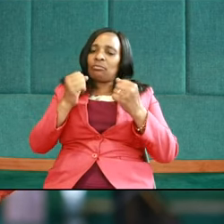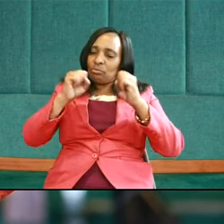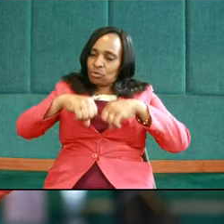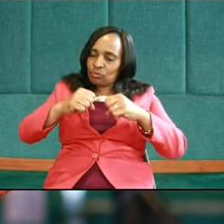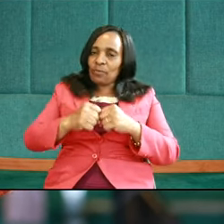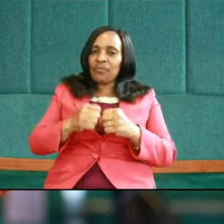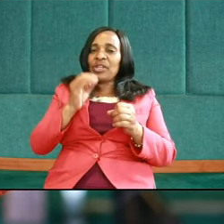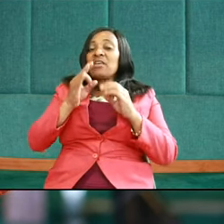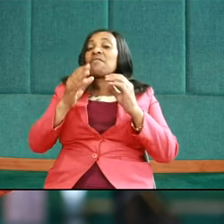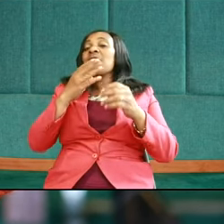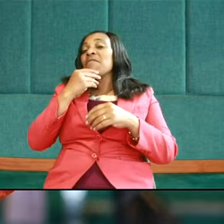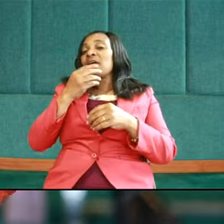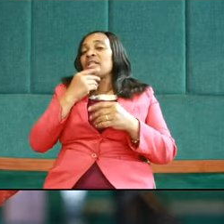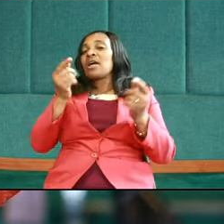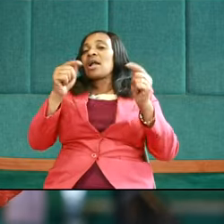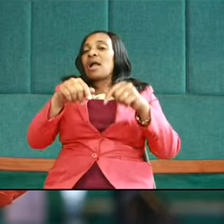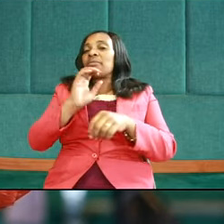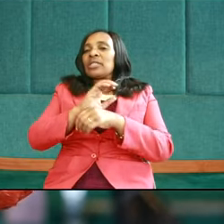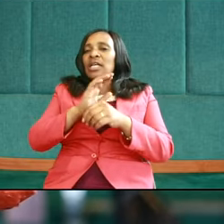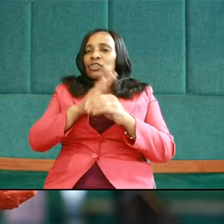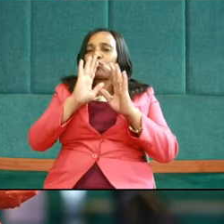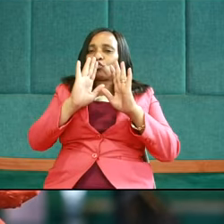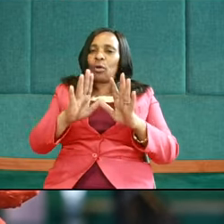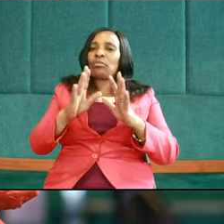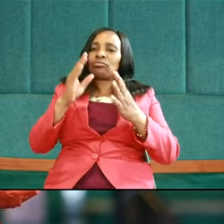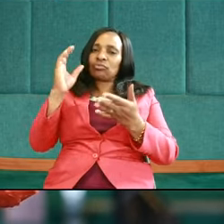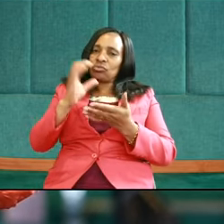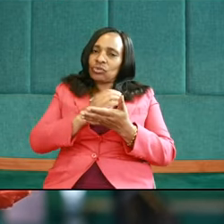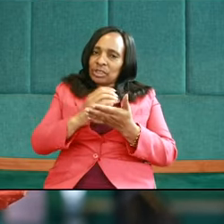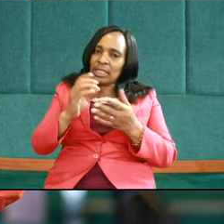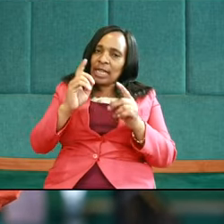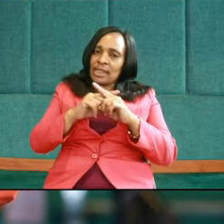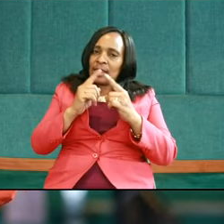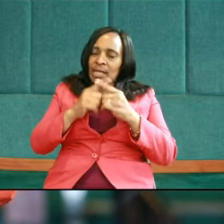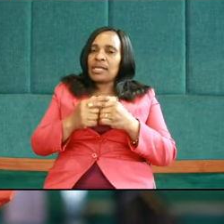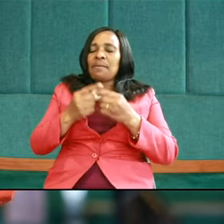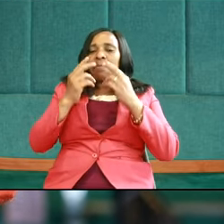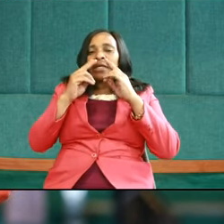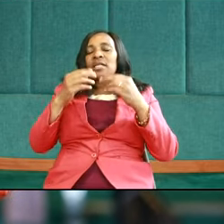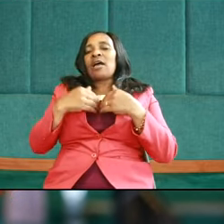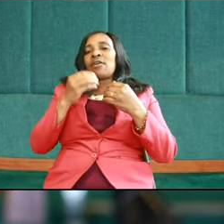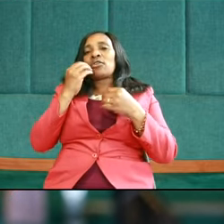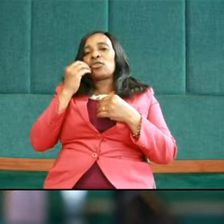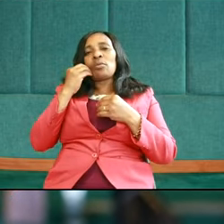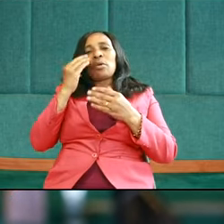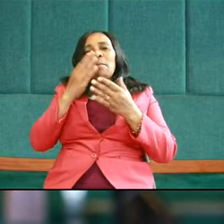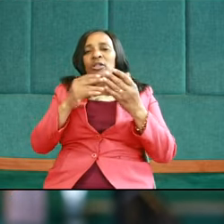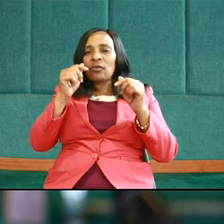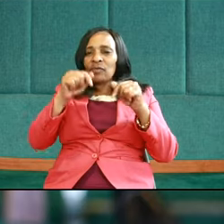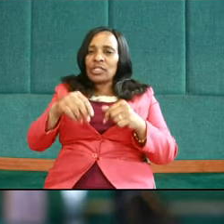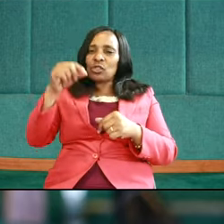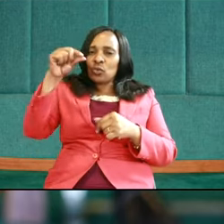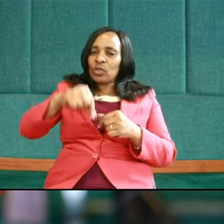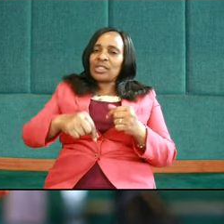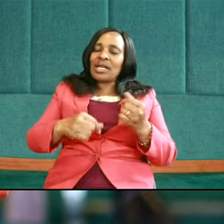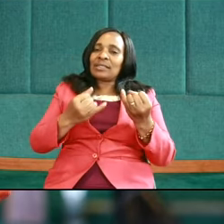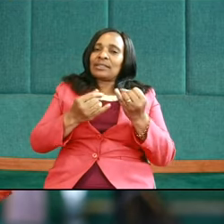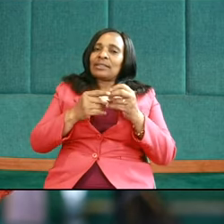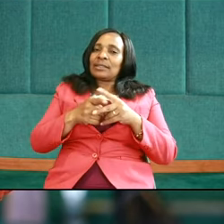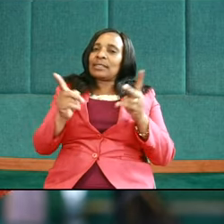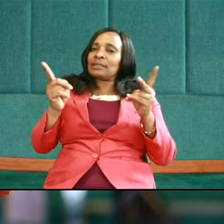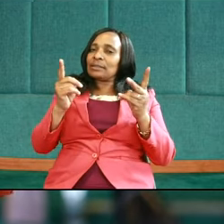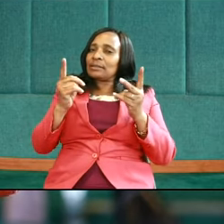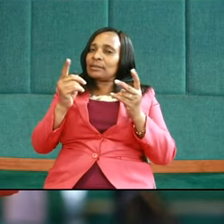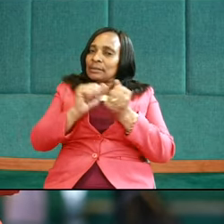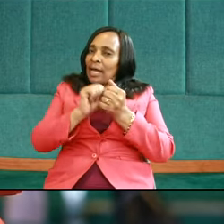to church, he will stop drinking and we will have peace at home, she said. Part of this quarter's 13th Sabbath offering will